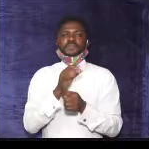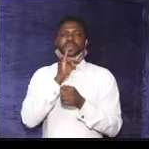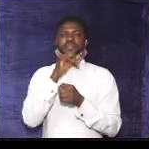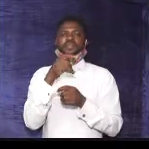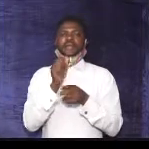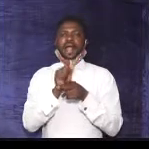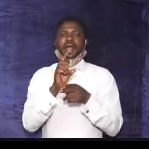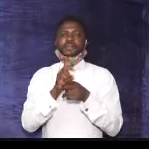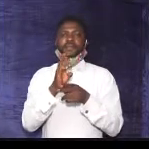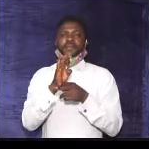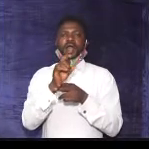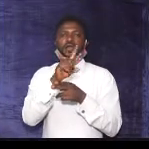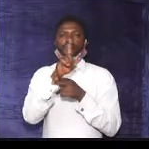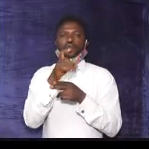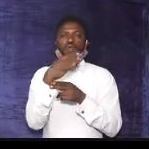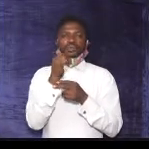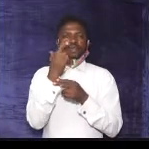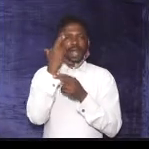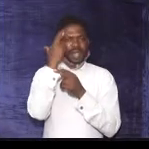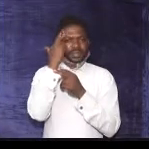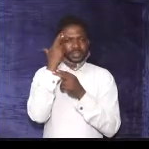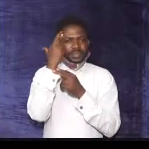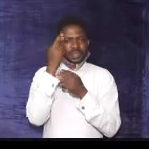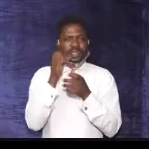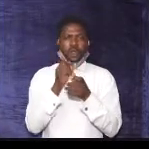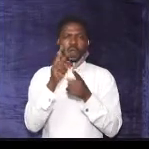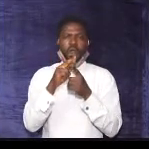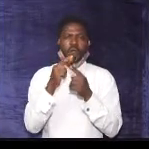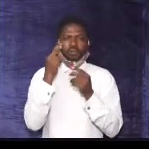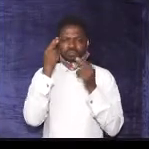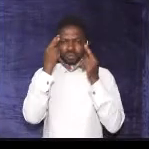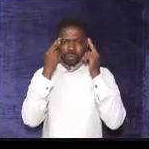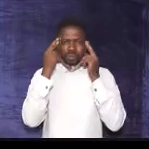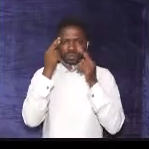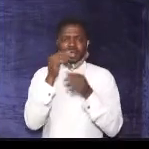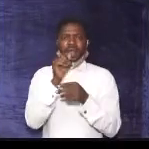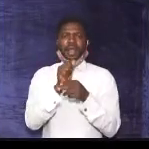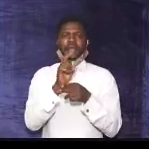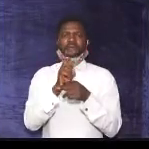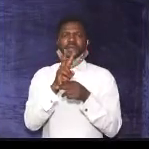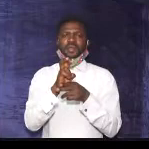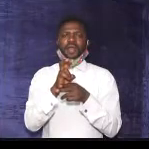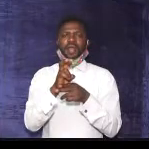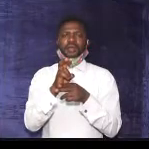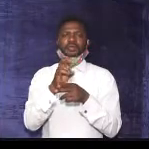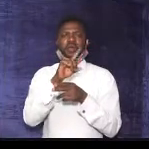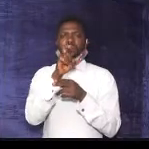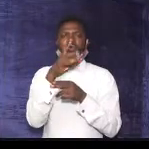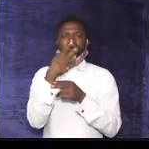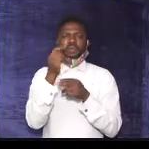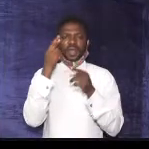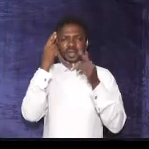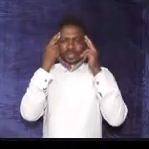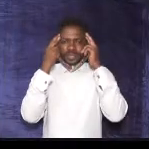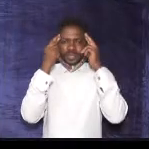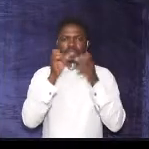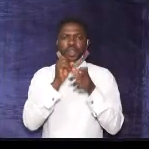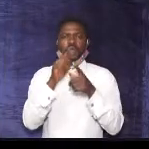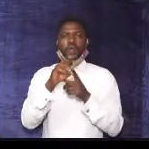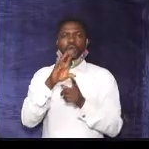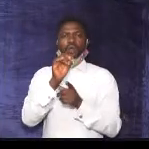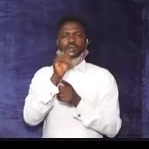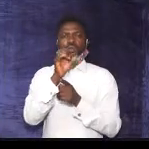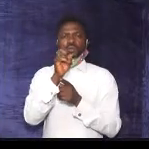Another type is the adverbial clause of reason or cause. Adverbial clause of reason